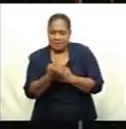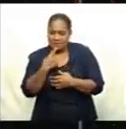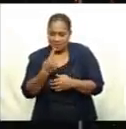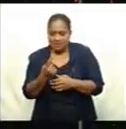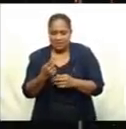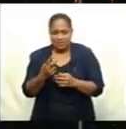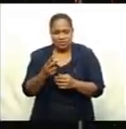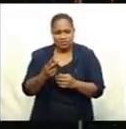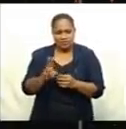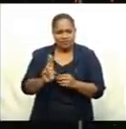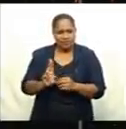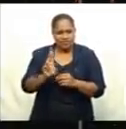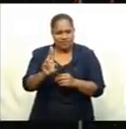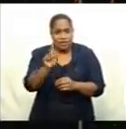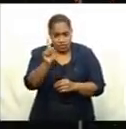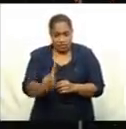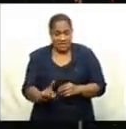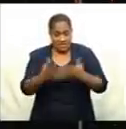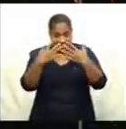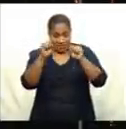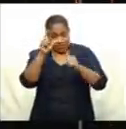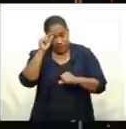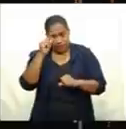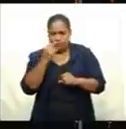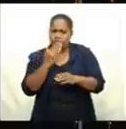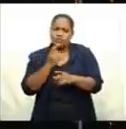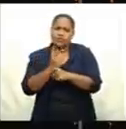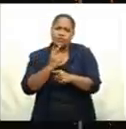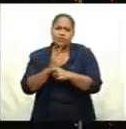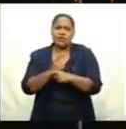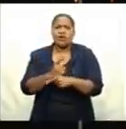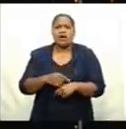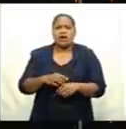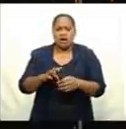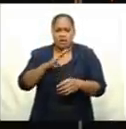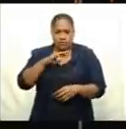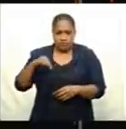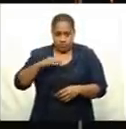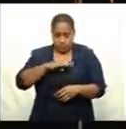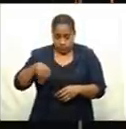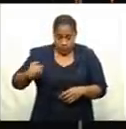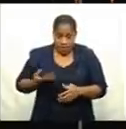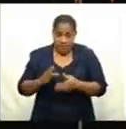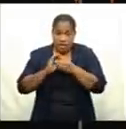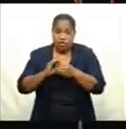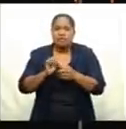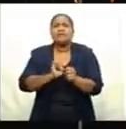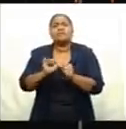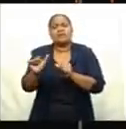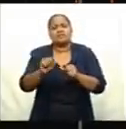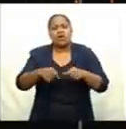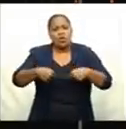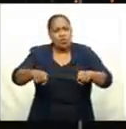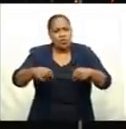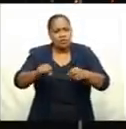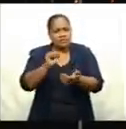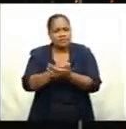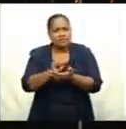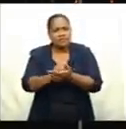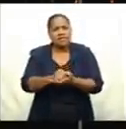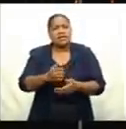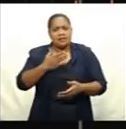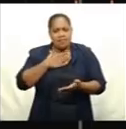today's Successful Fijian, we spoke to Elaine Chand, a wife and owner of the best roti shop at My FNPF Place in